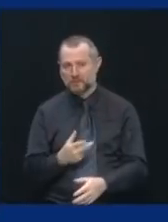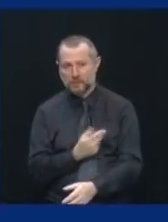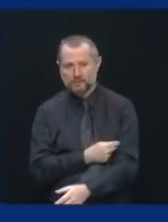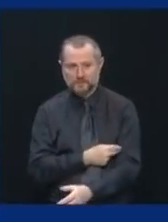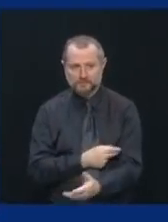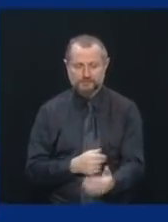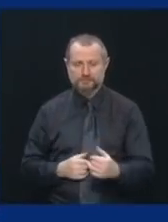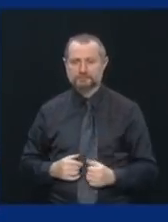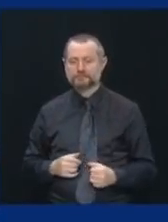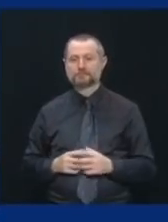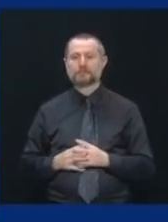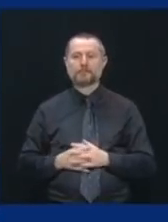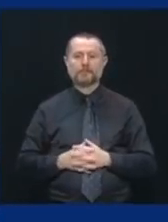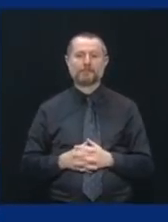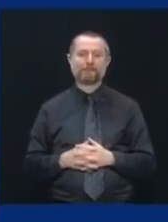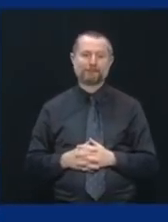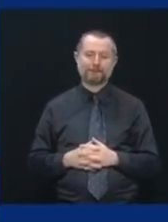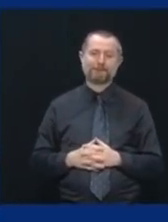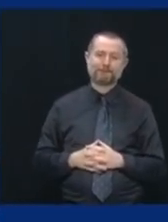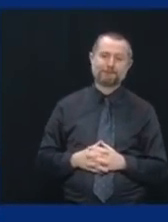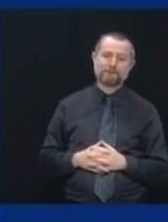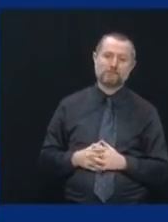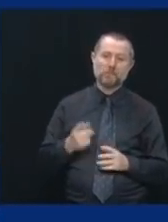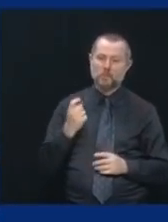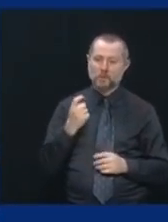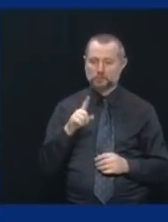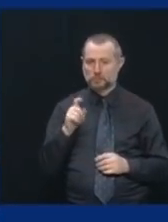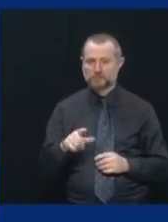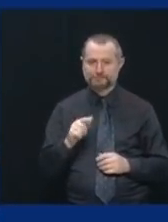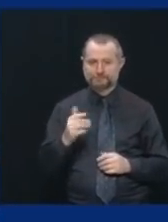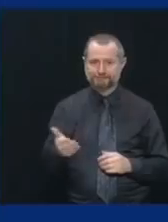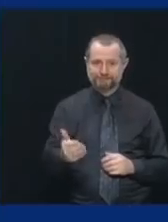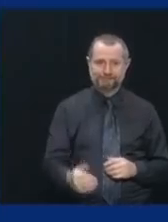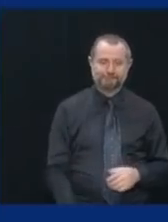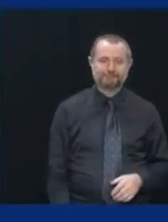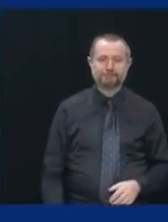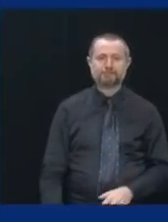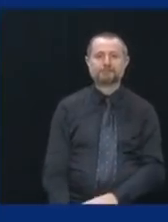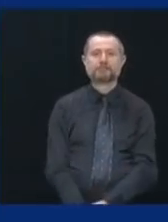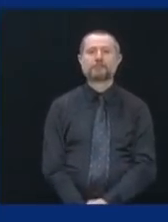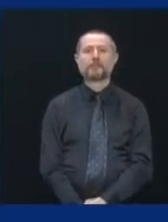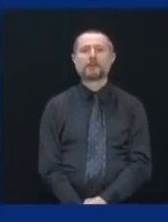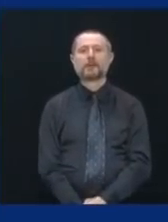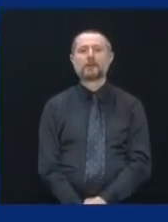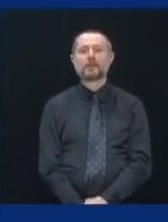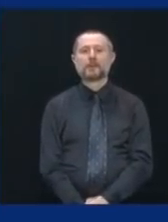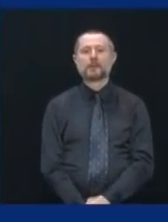we're doing that across the board. Let's take one more, please. Operator.